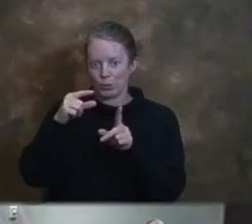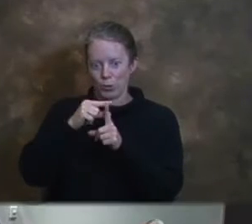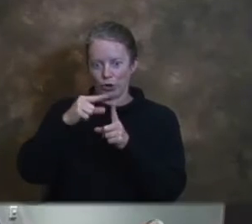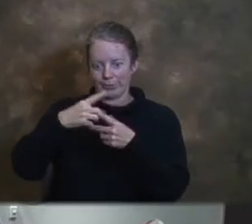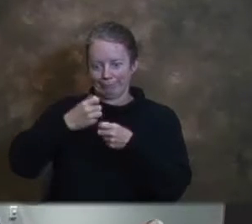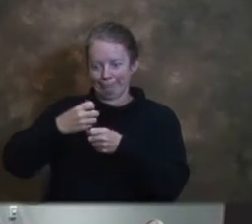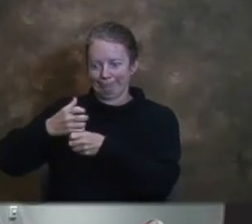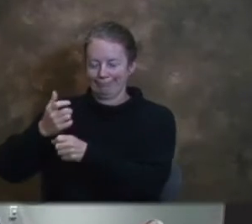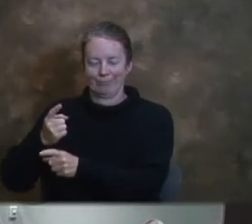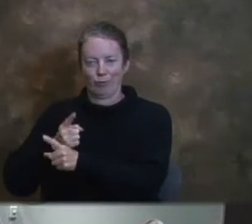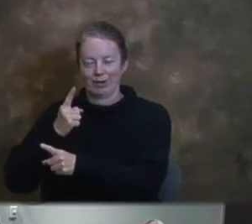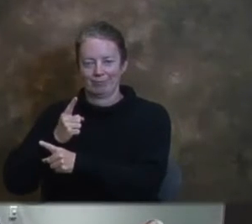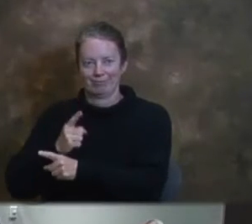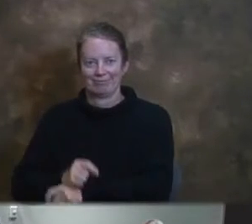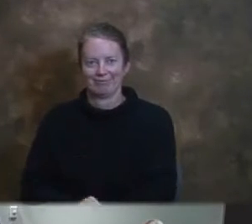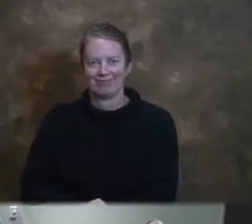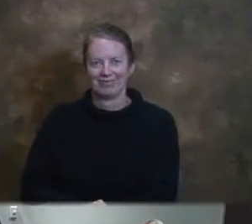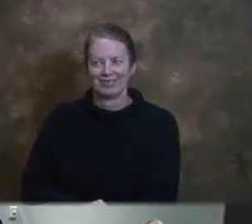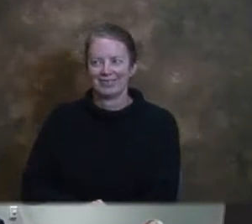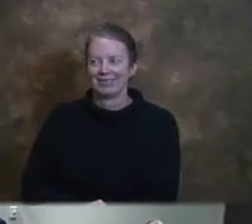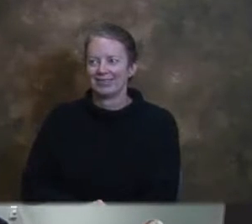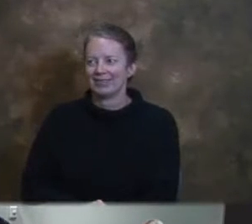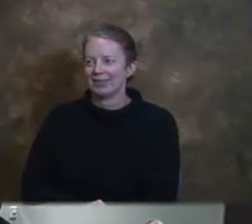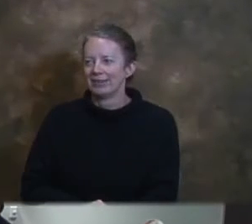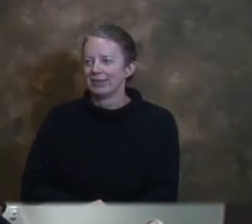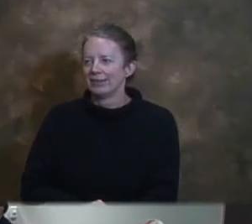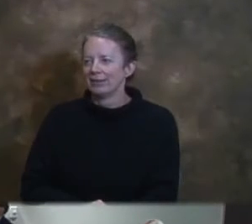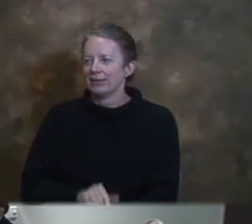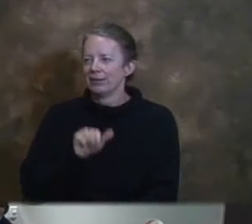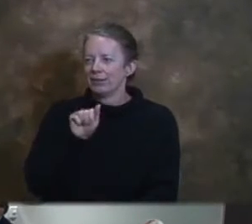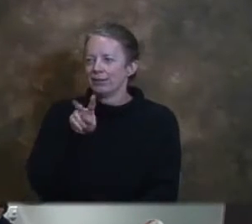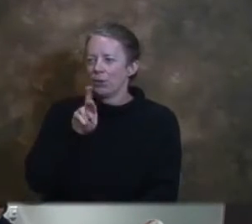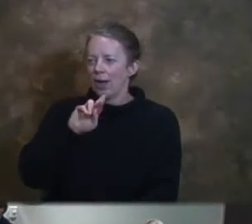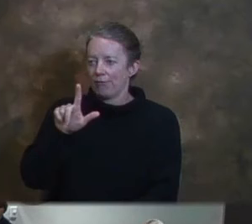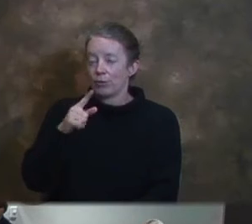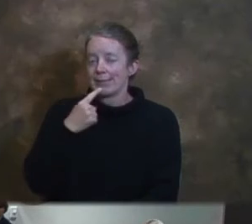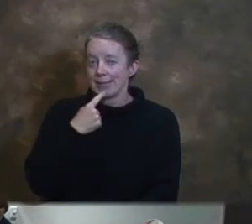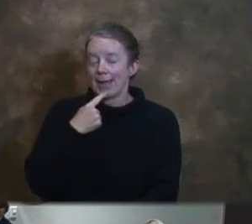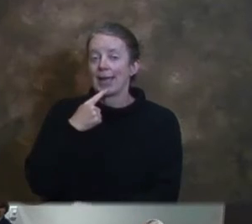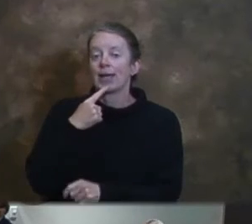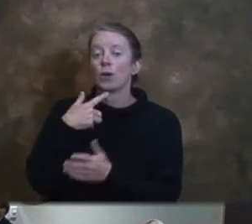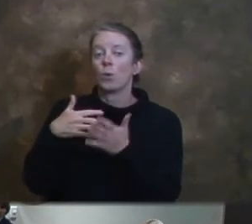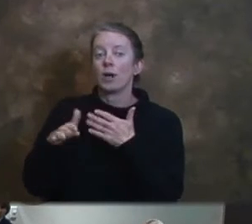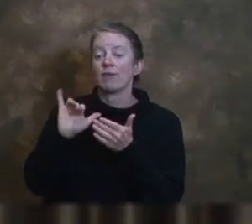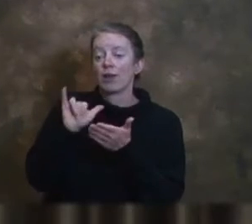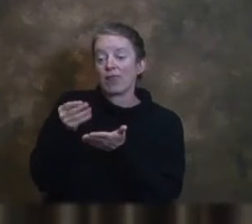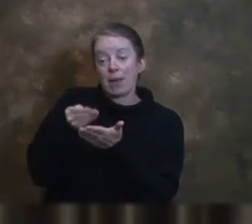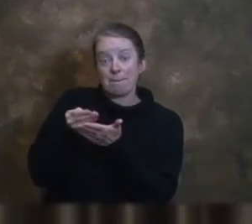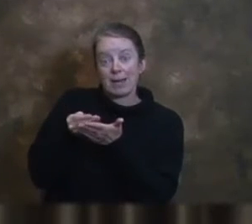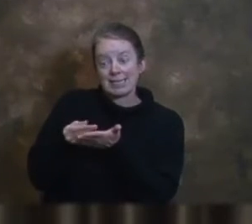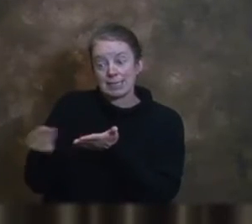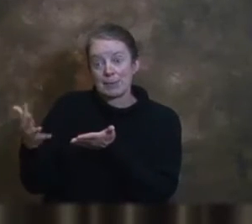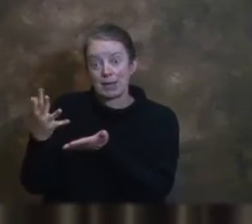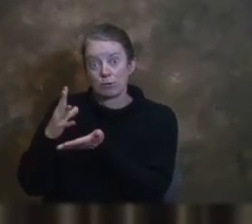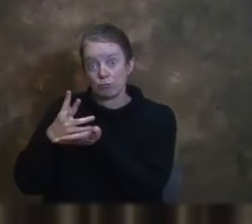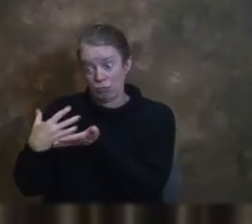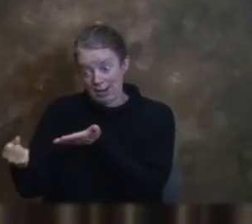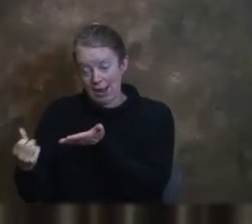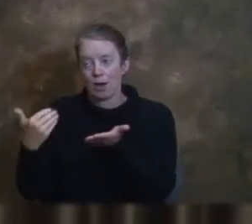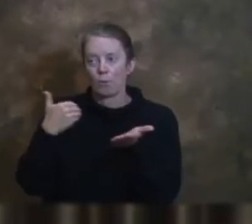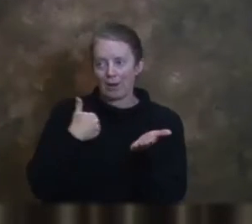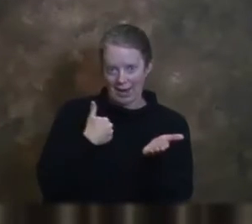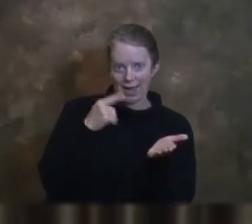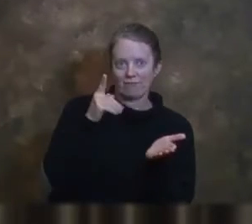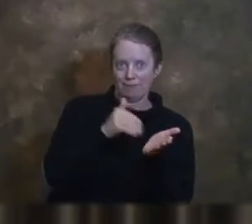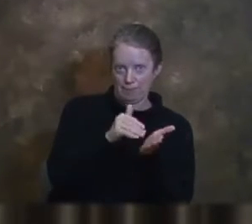lot. And to Parker's question, so in the event that that money expires, we do have that $1 million that you guys allocated